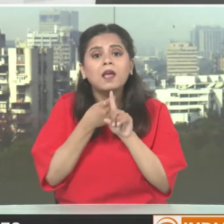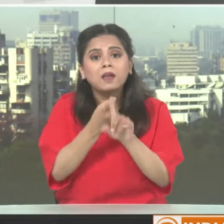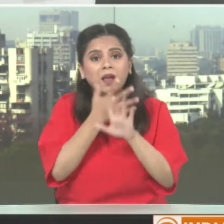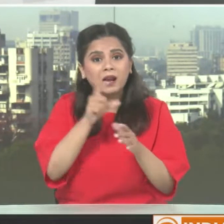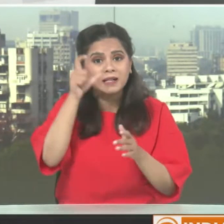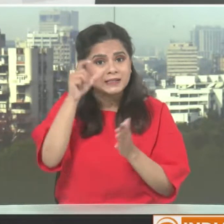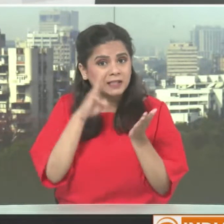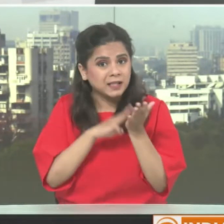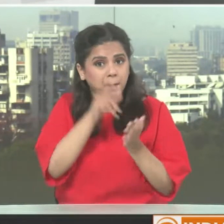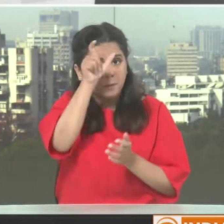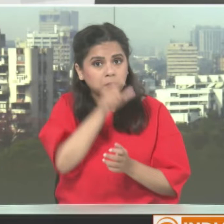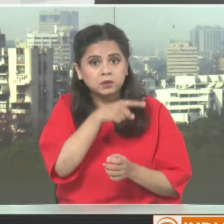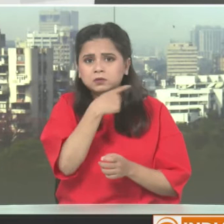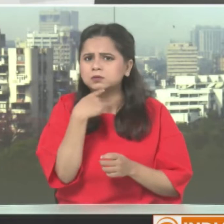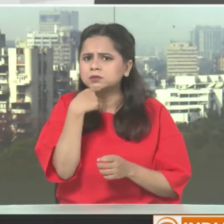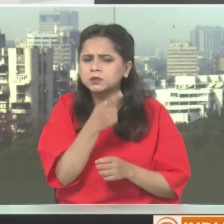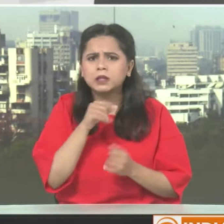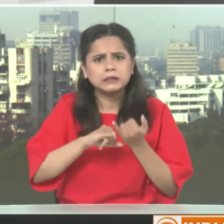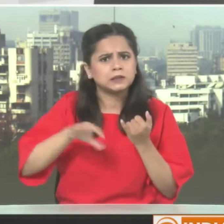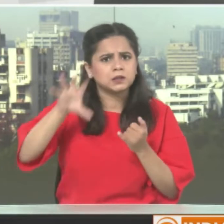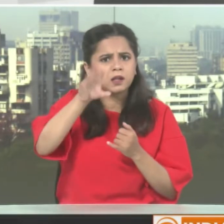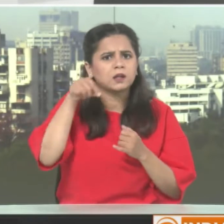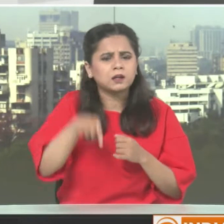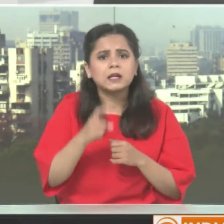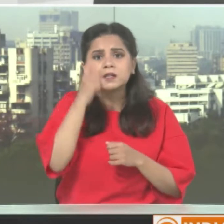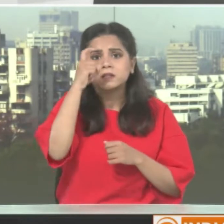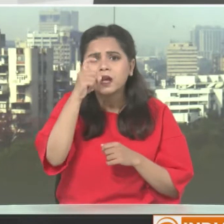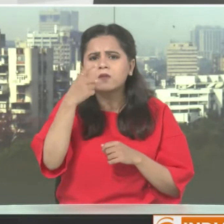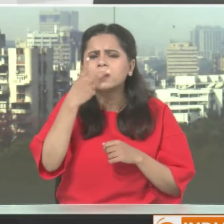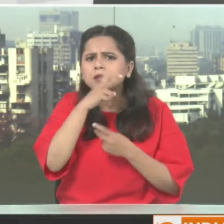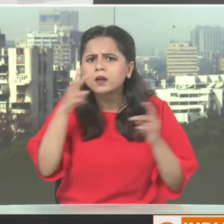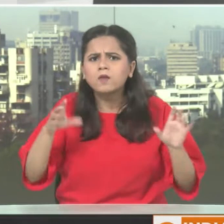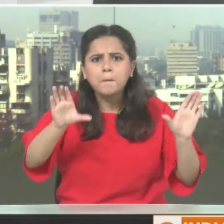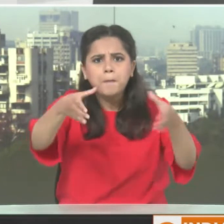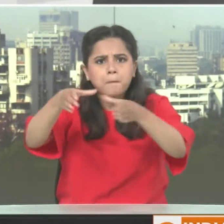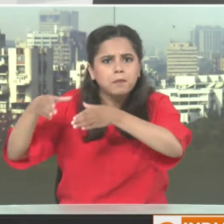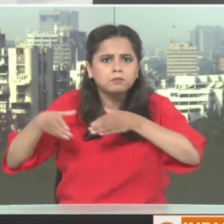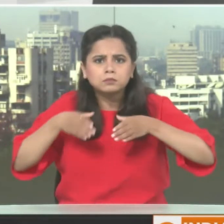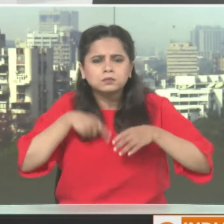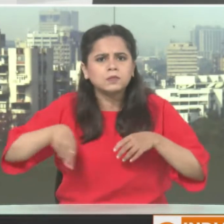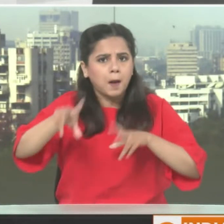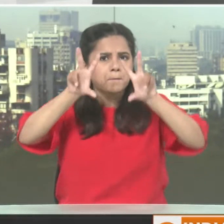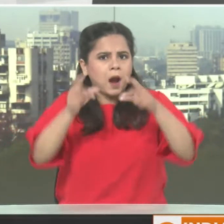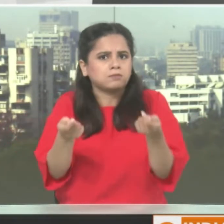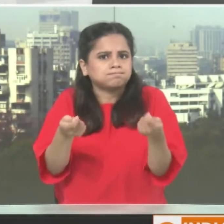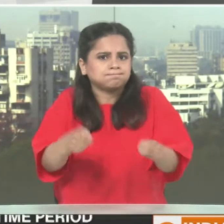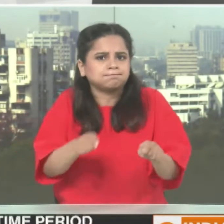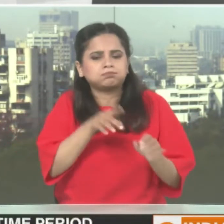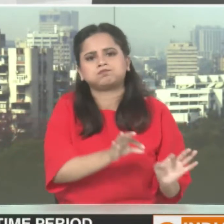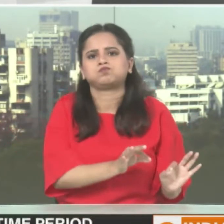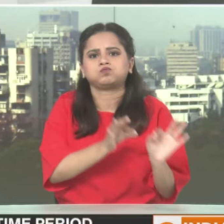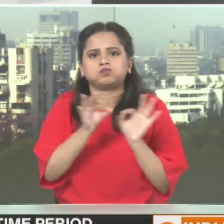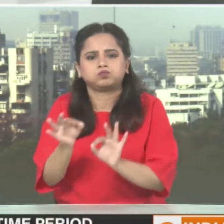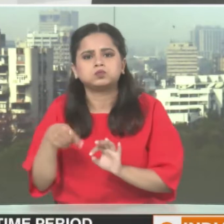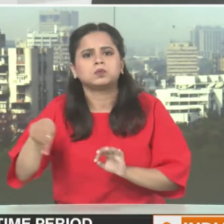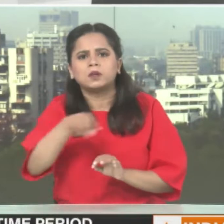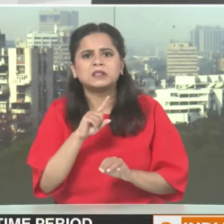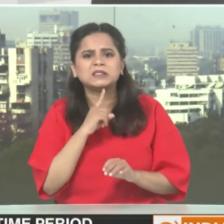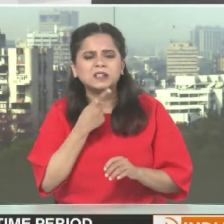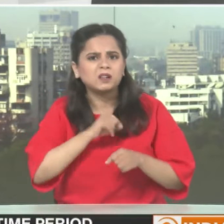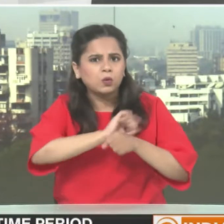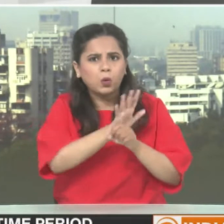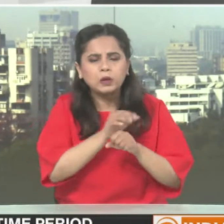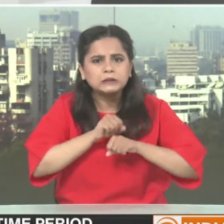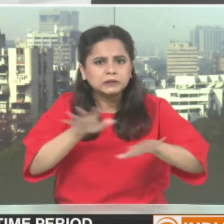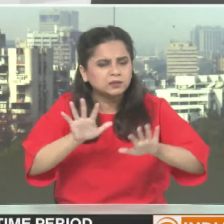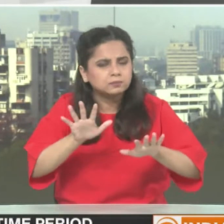Minister Pinarayi Vijayan said that the state has 7 large community clusters and lockdown has been extended to contain the serious